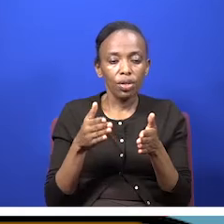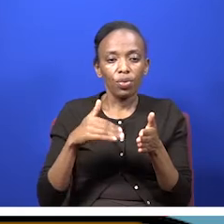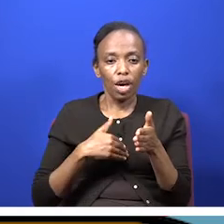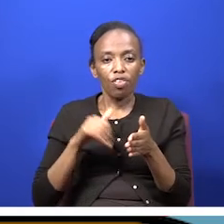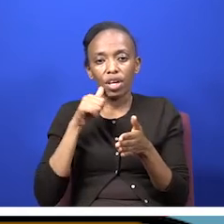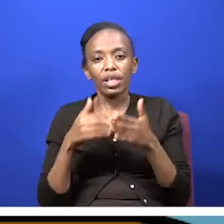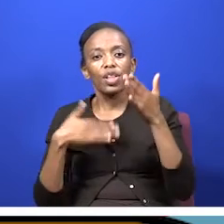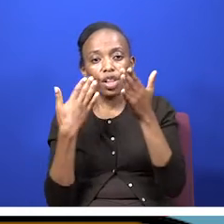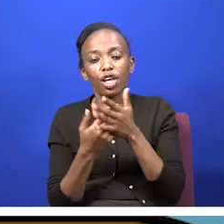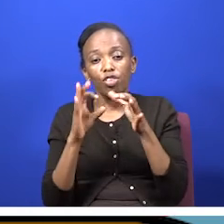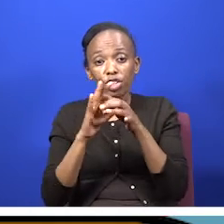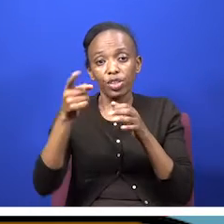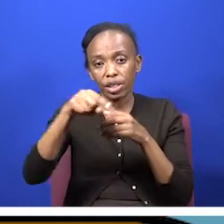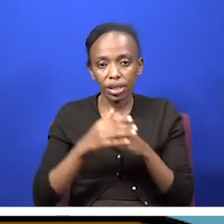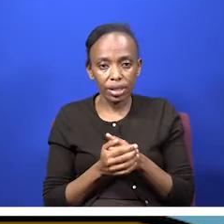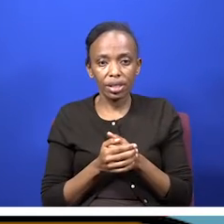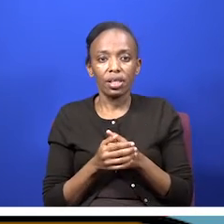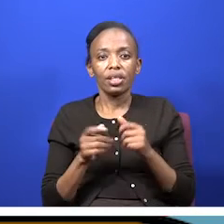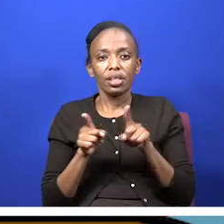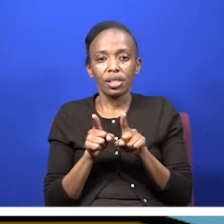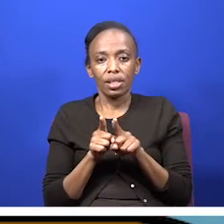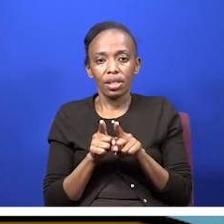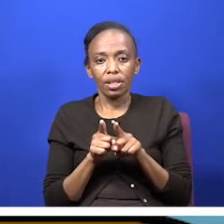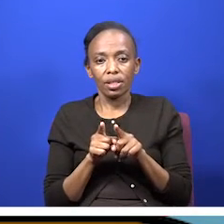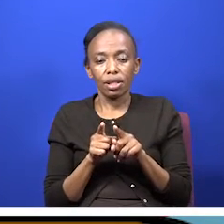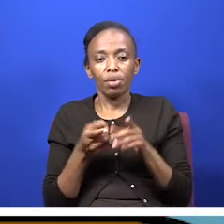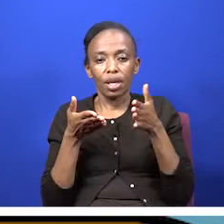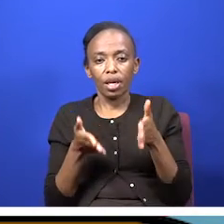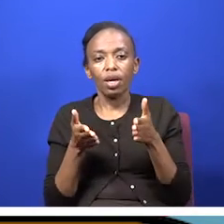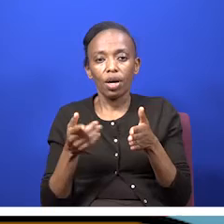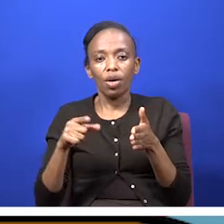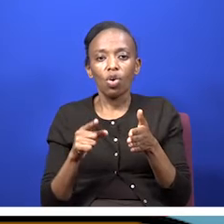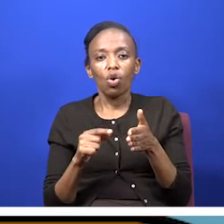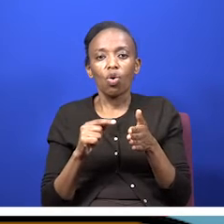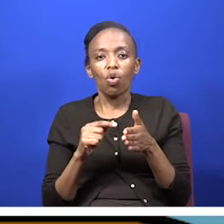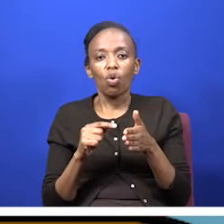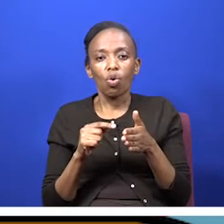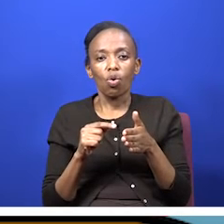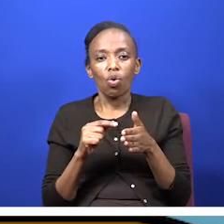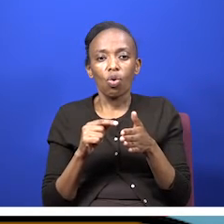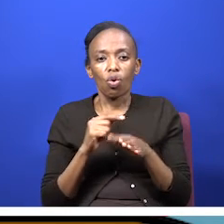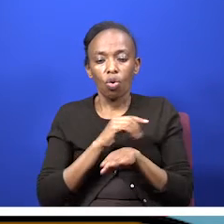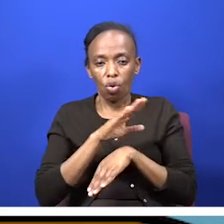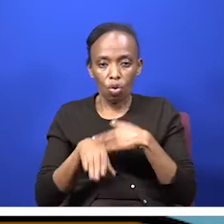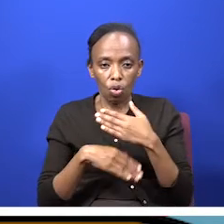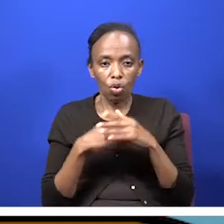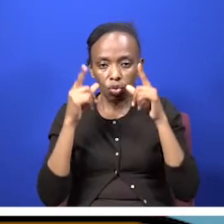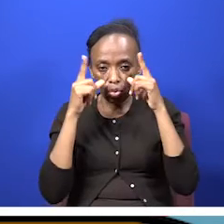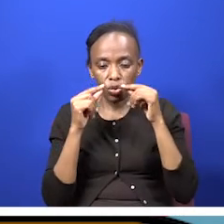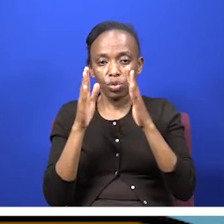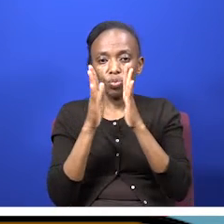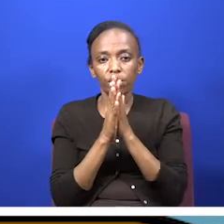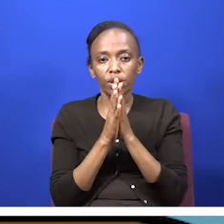We love you. Thank you for joining us. And to close us off right now, may we all close our